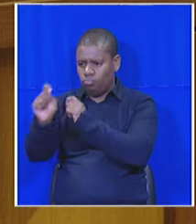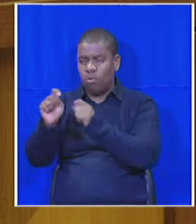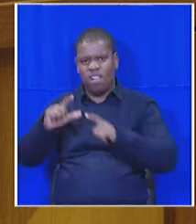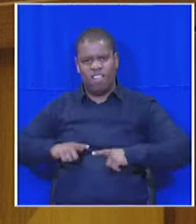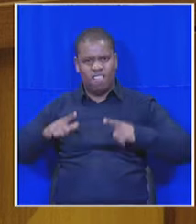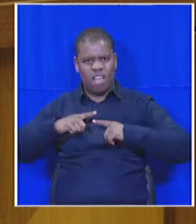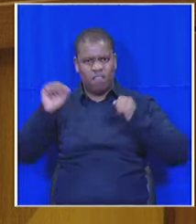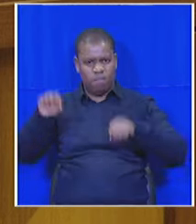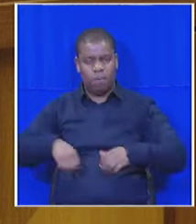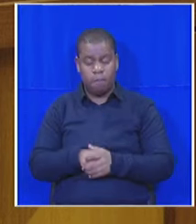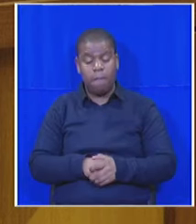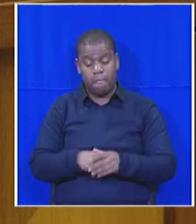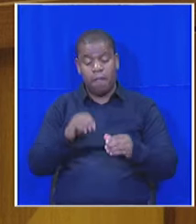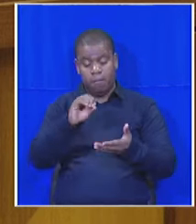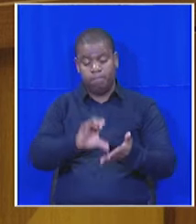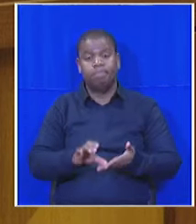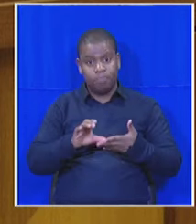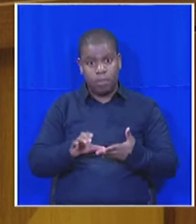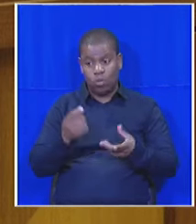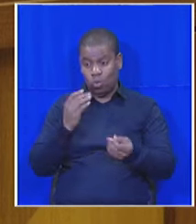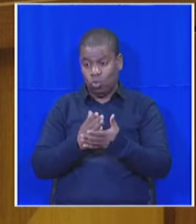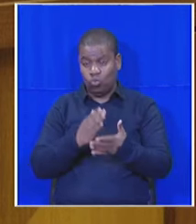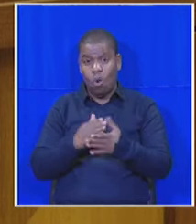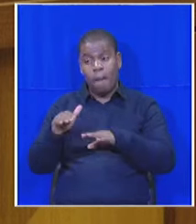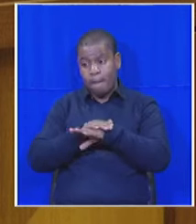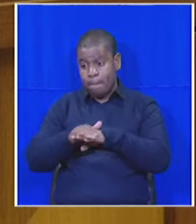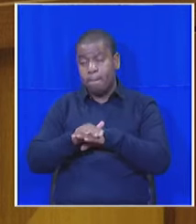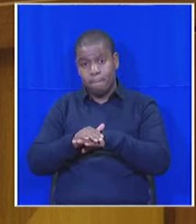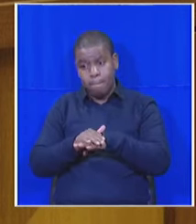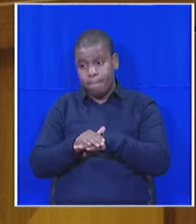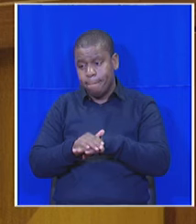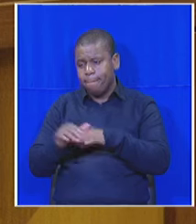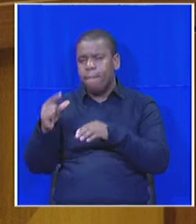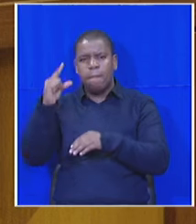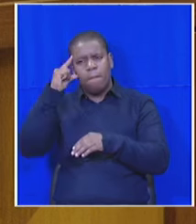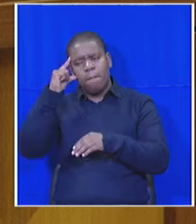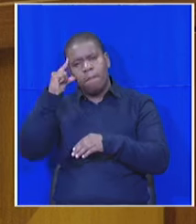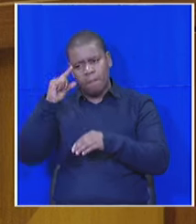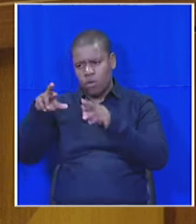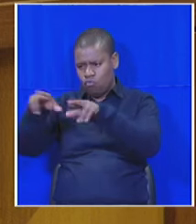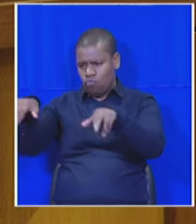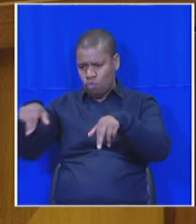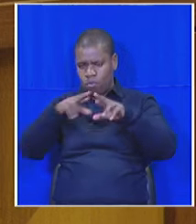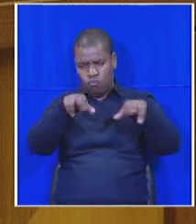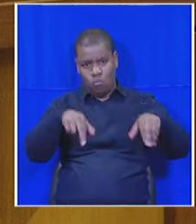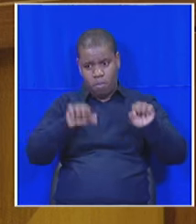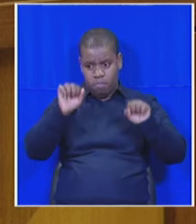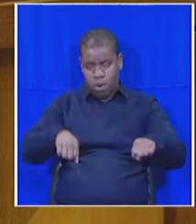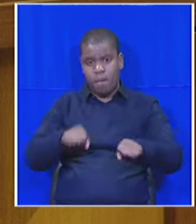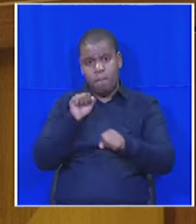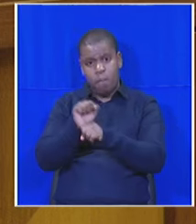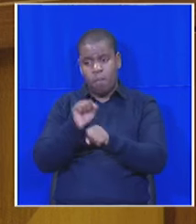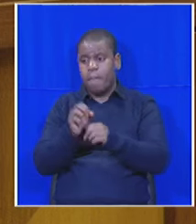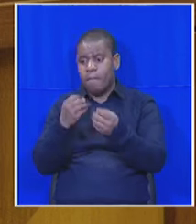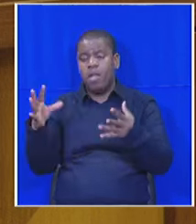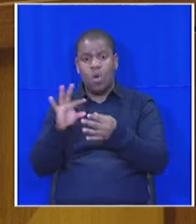its capital budget aimed at the increase of the number of bed spaces at our correctional facilities is a blight on the efforts of the many